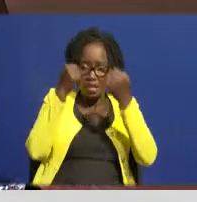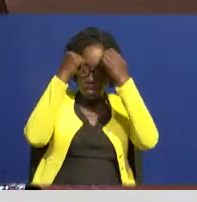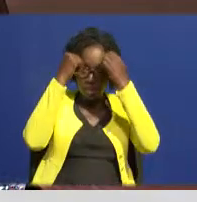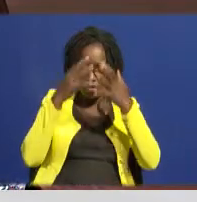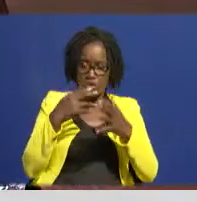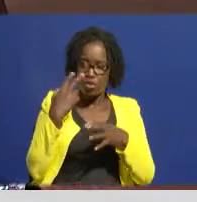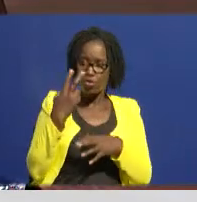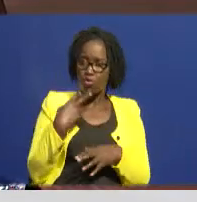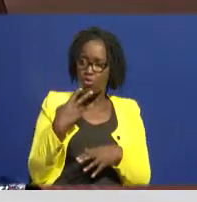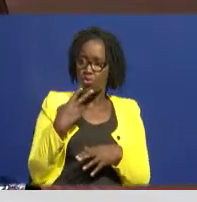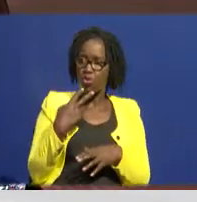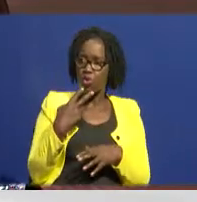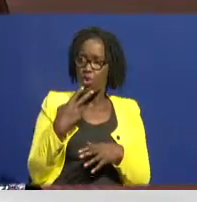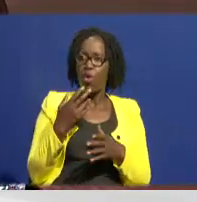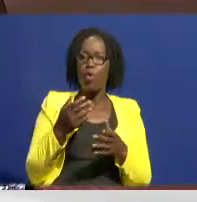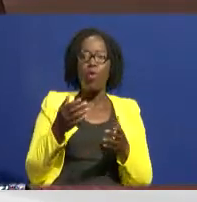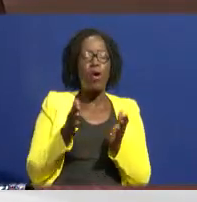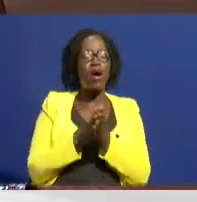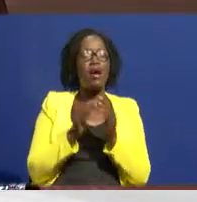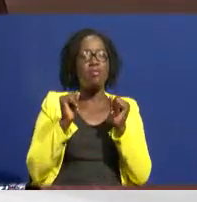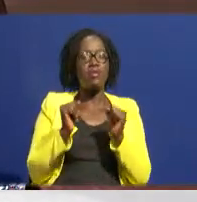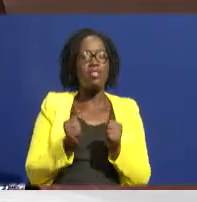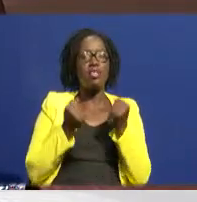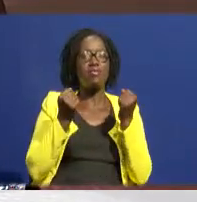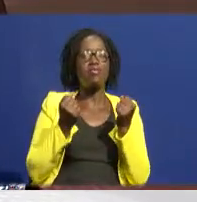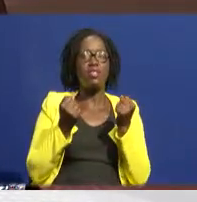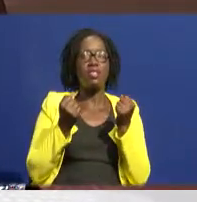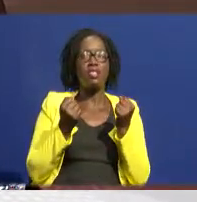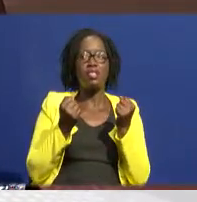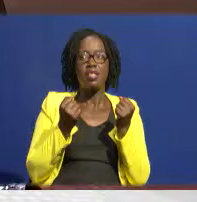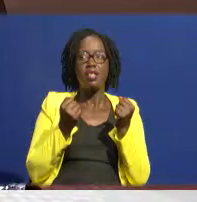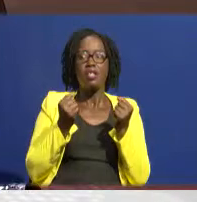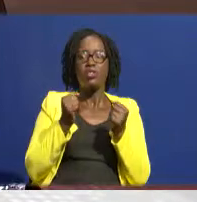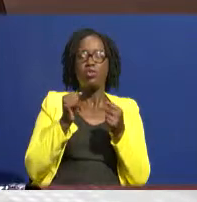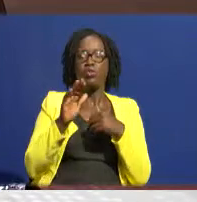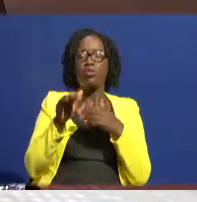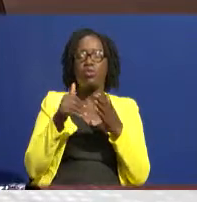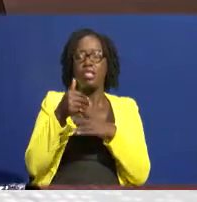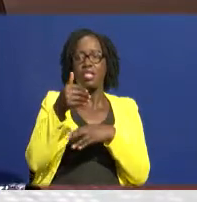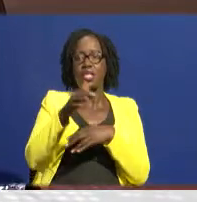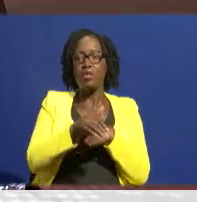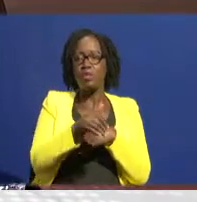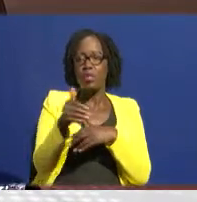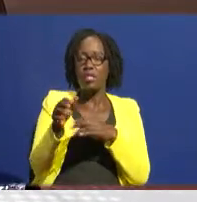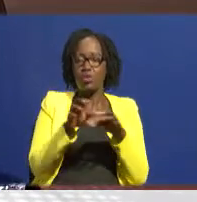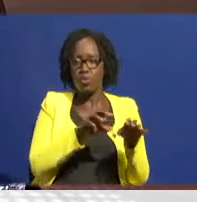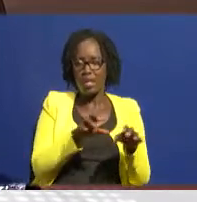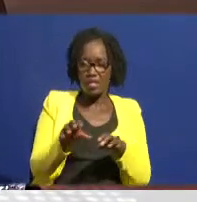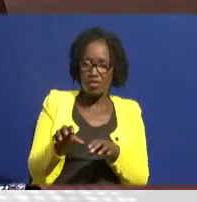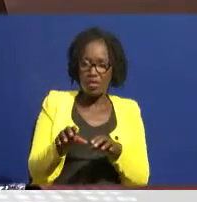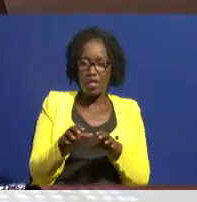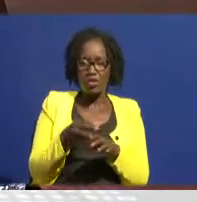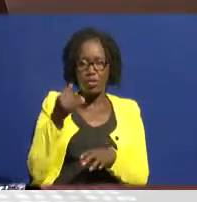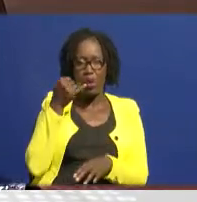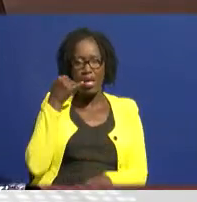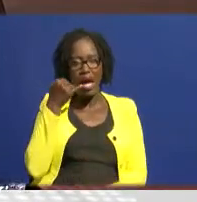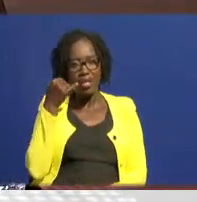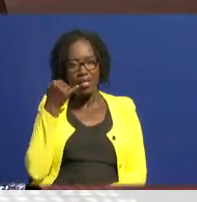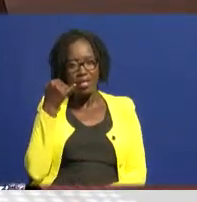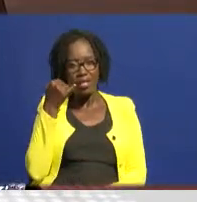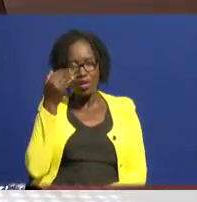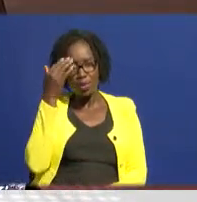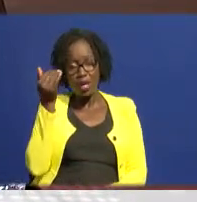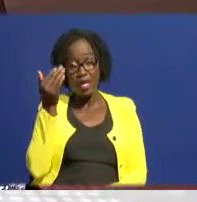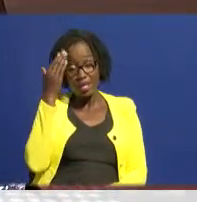who are born again to reach out to the other ones that are suffering, those who are addicted, because they know